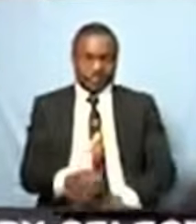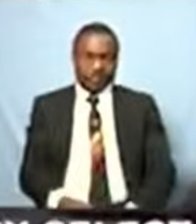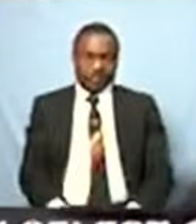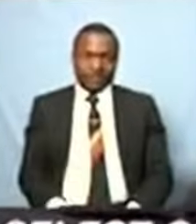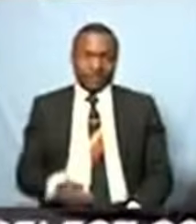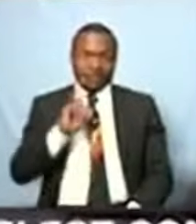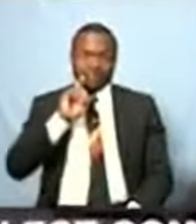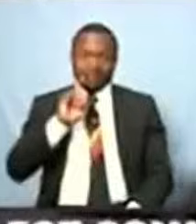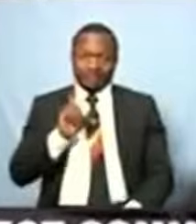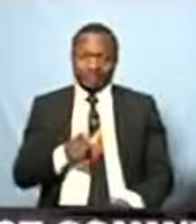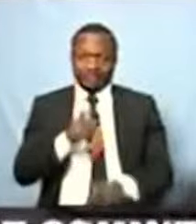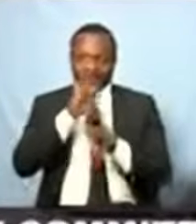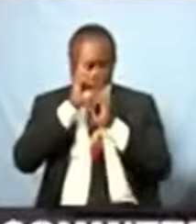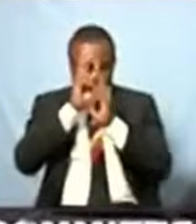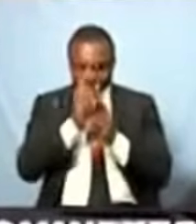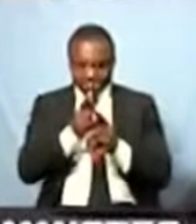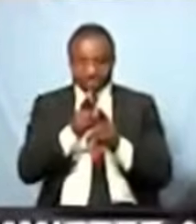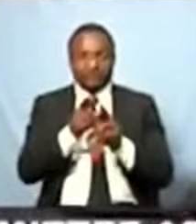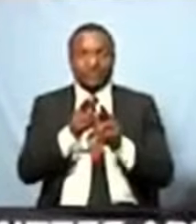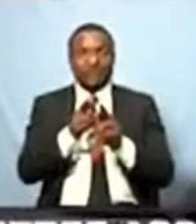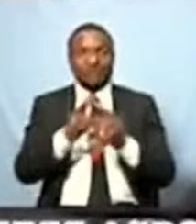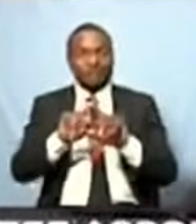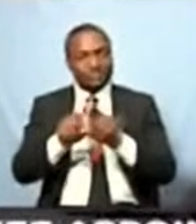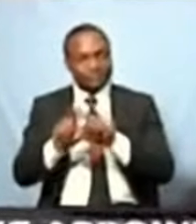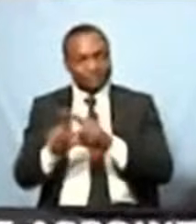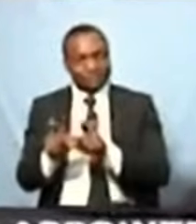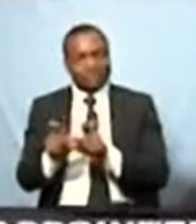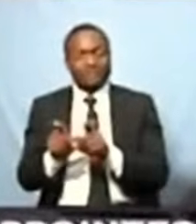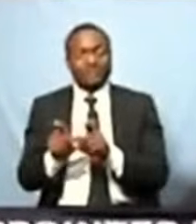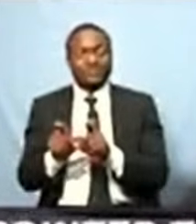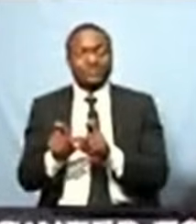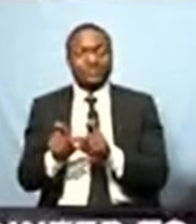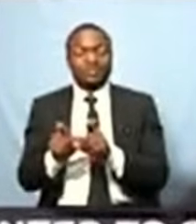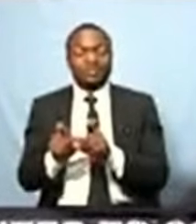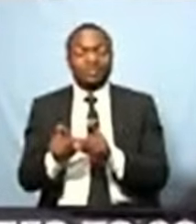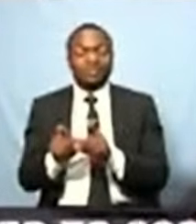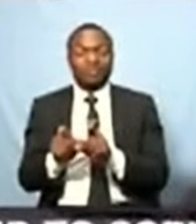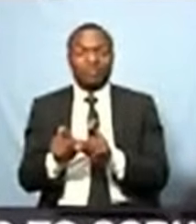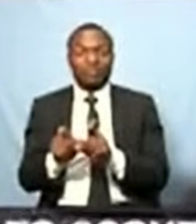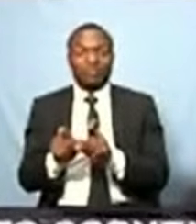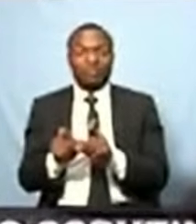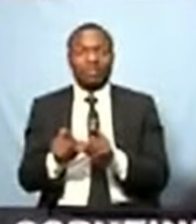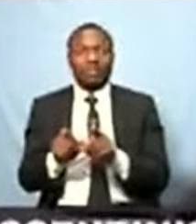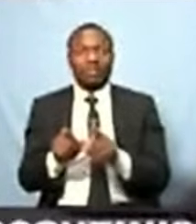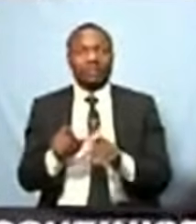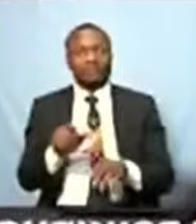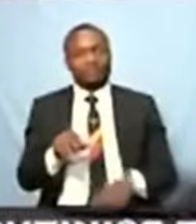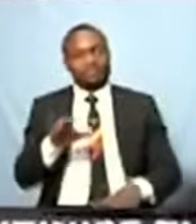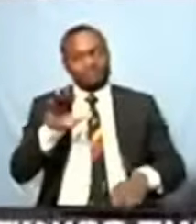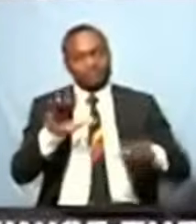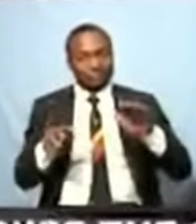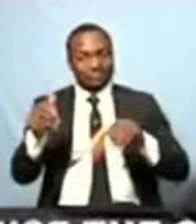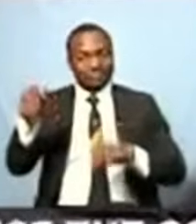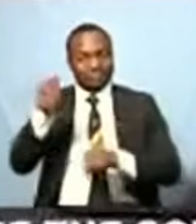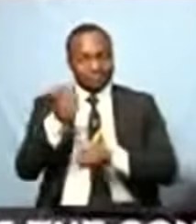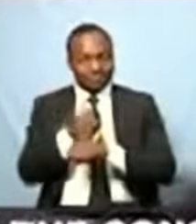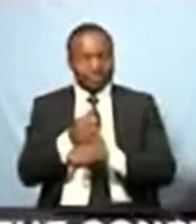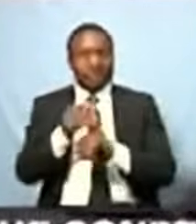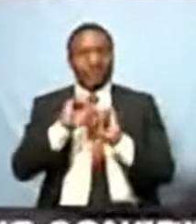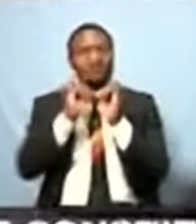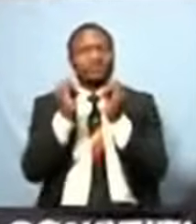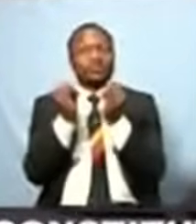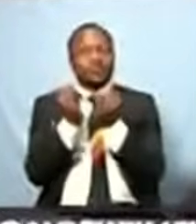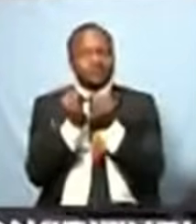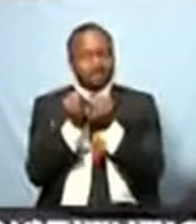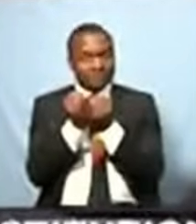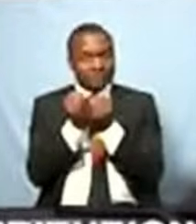Let's respect our regional diversity. All right. Imbalances in appointments to institutions of government